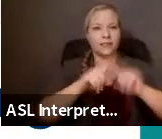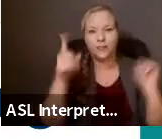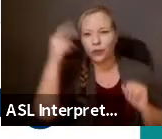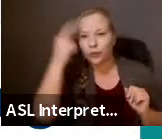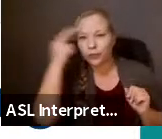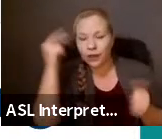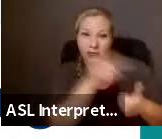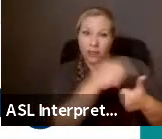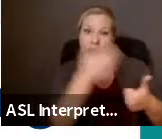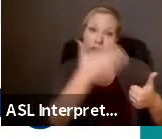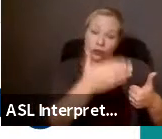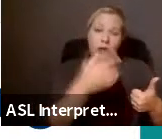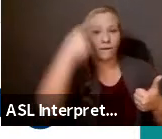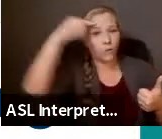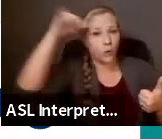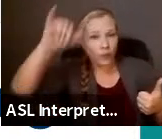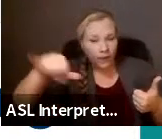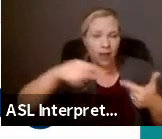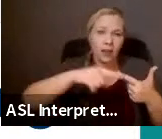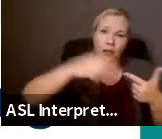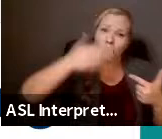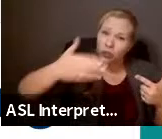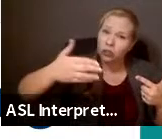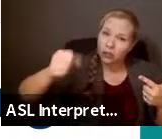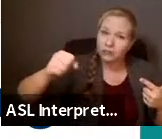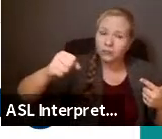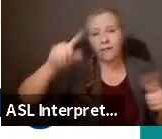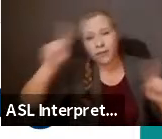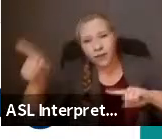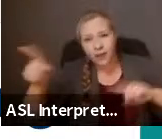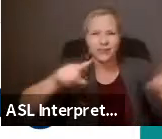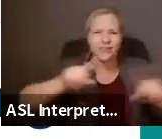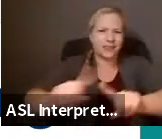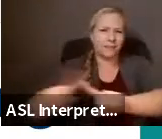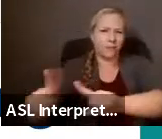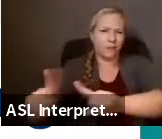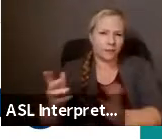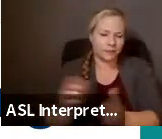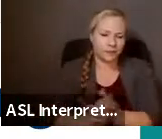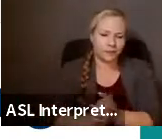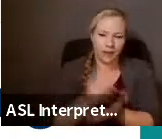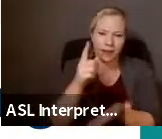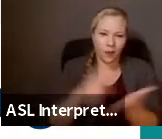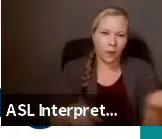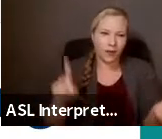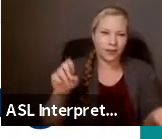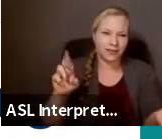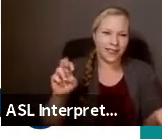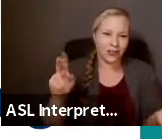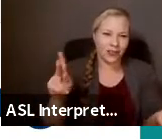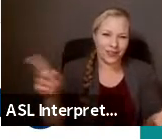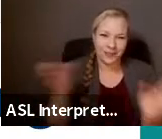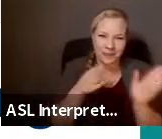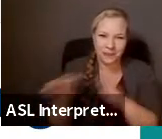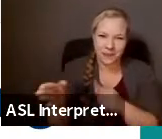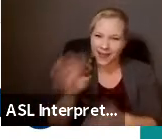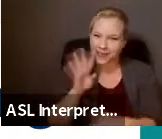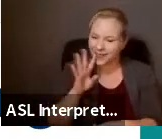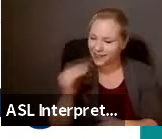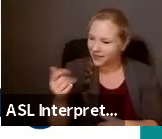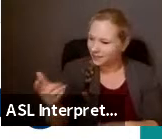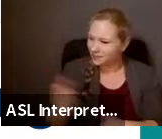there are a few key differences, as I think that's what Derek is trying to kind of walk you through. Yeah, so one of the